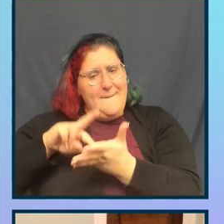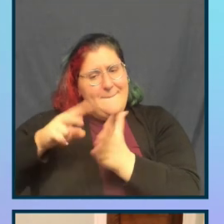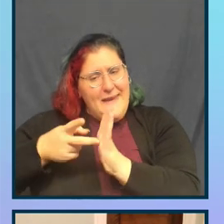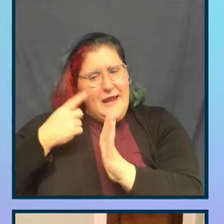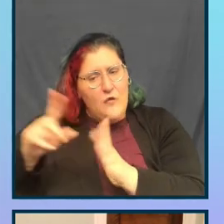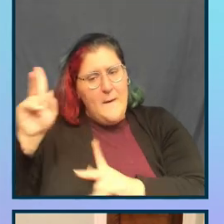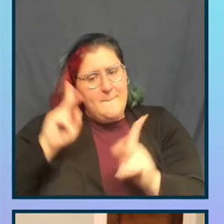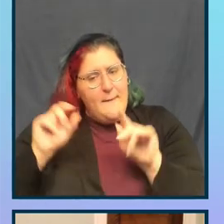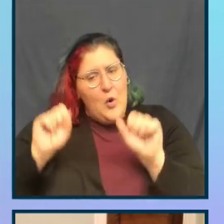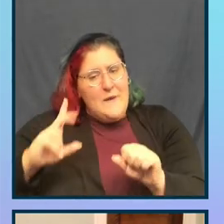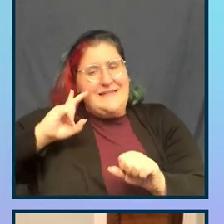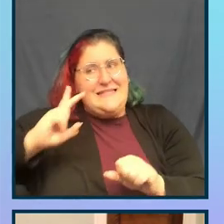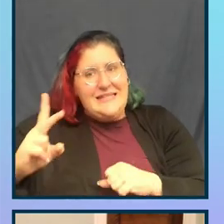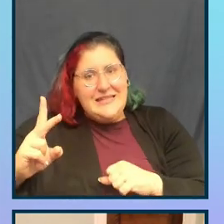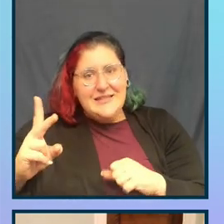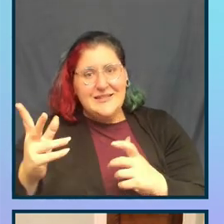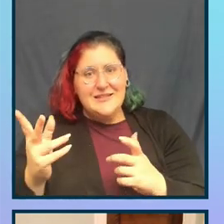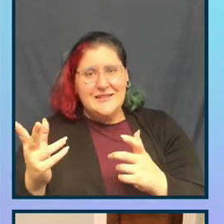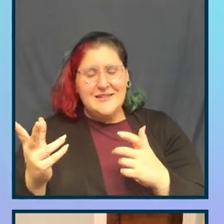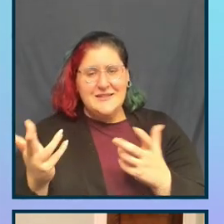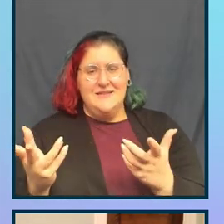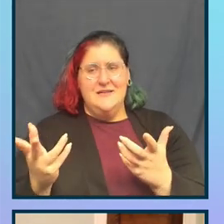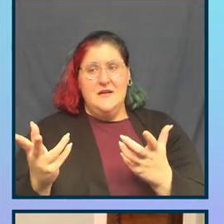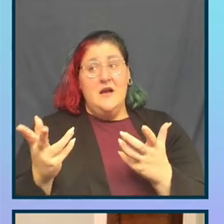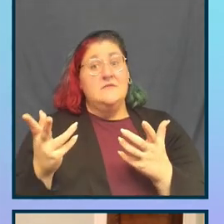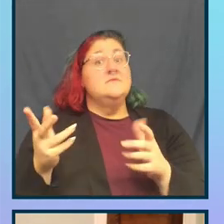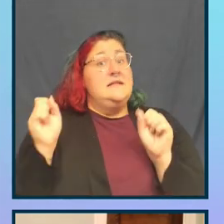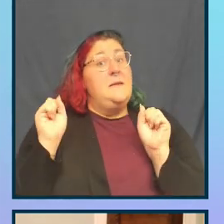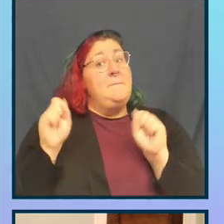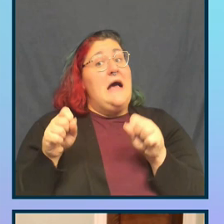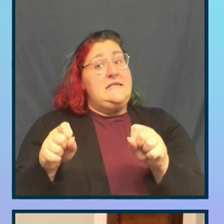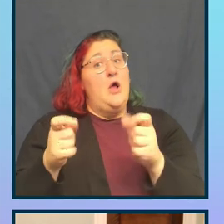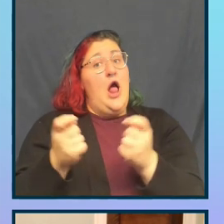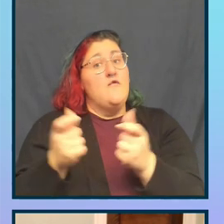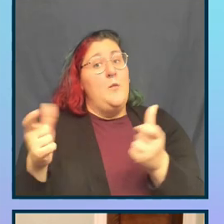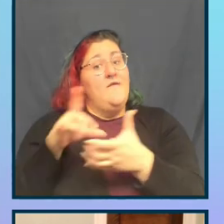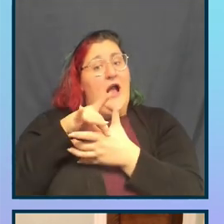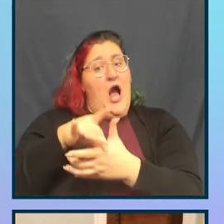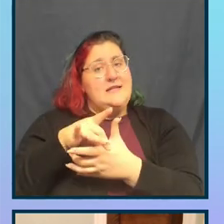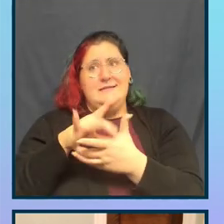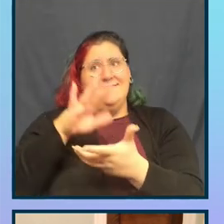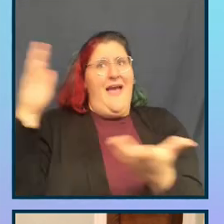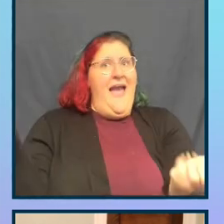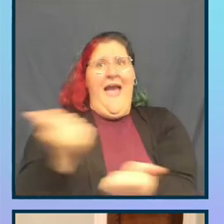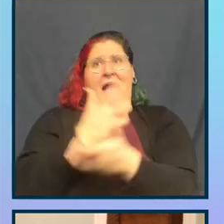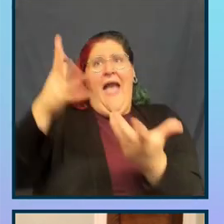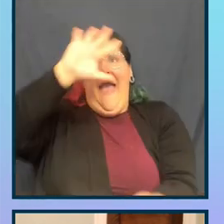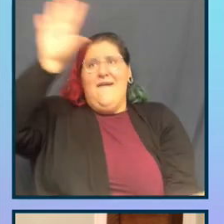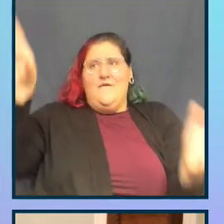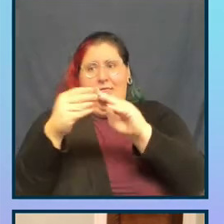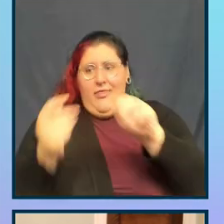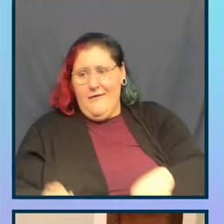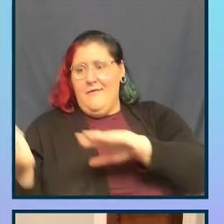this approach also runs the risk of removing context altogether for non-visual users. For example, did you know that if you